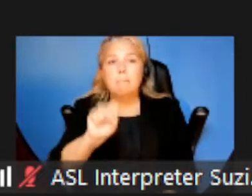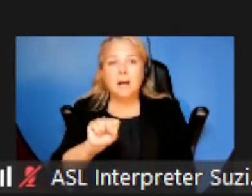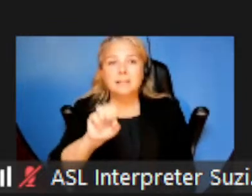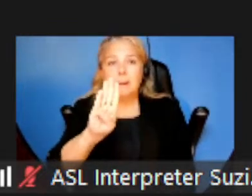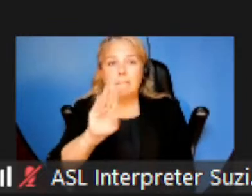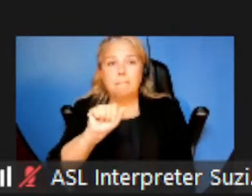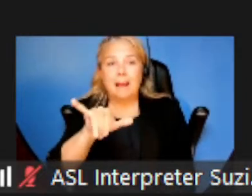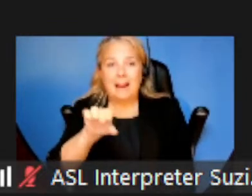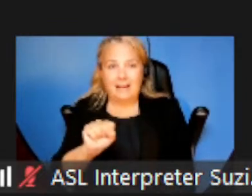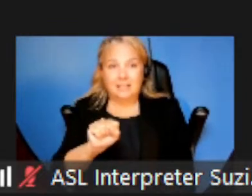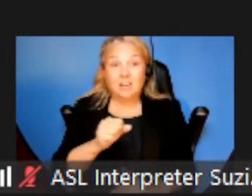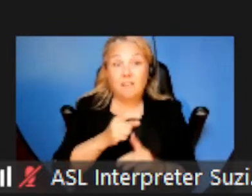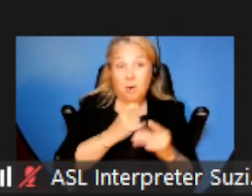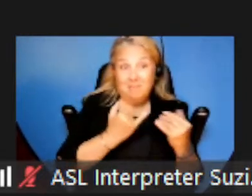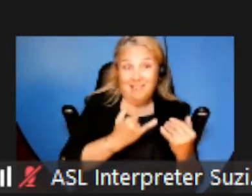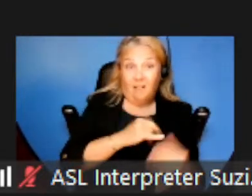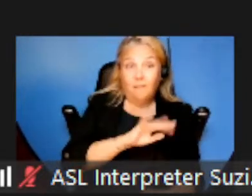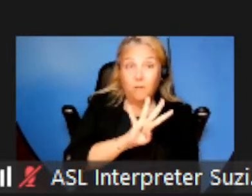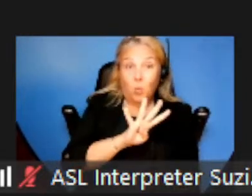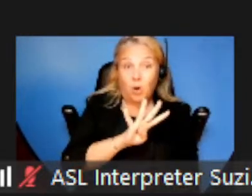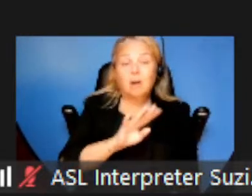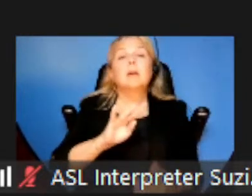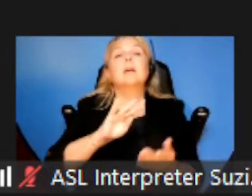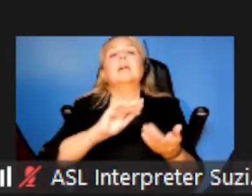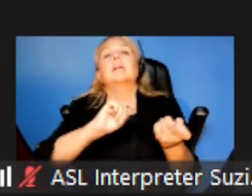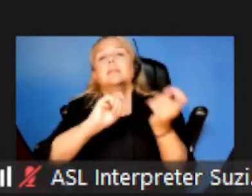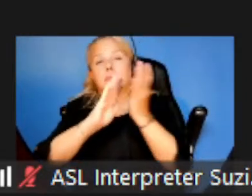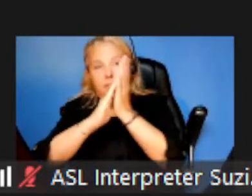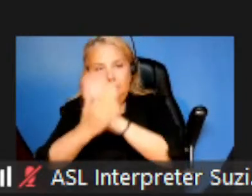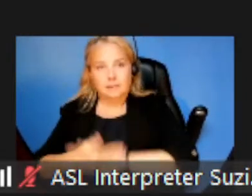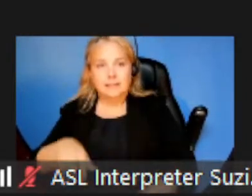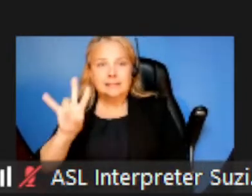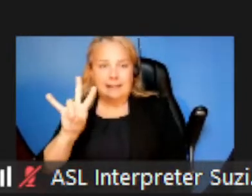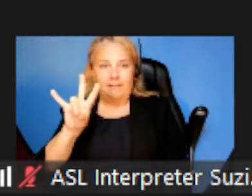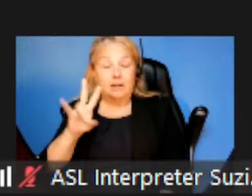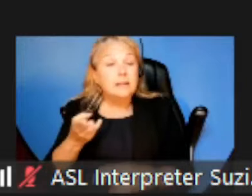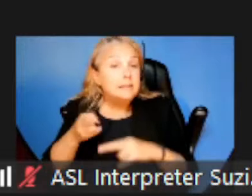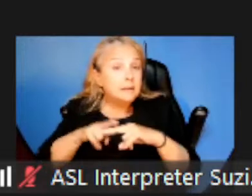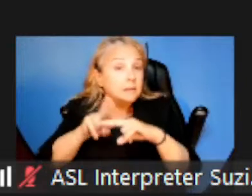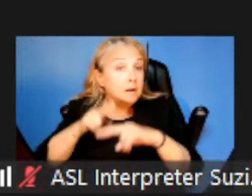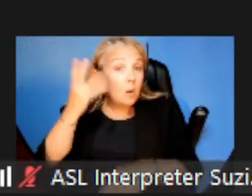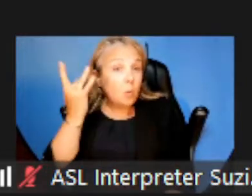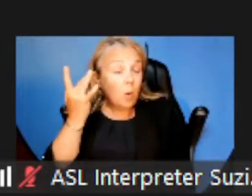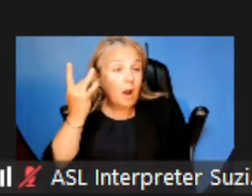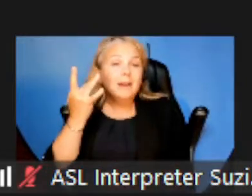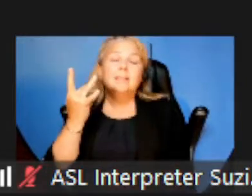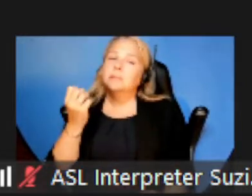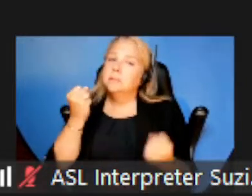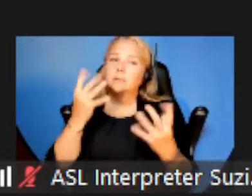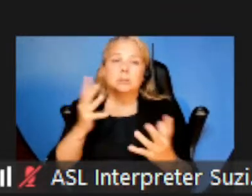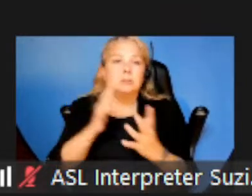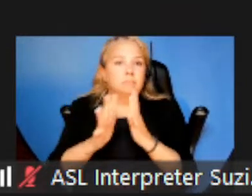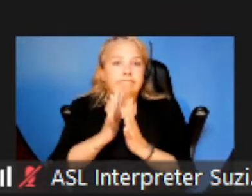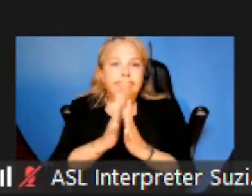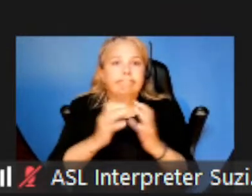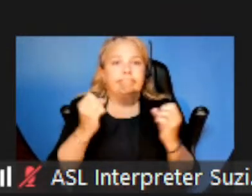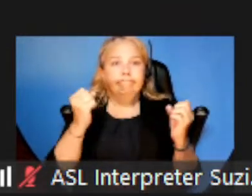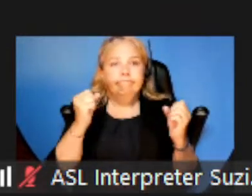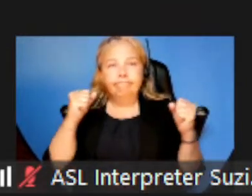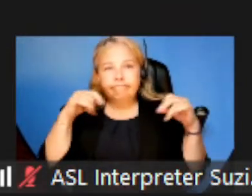from 4 to 7. This increase is needed to address congestion within the bus